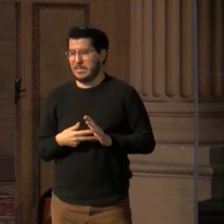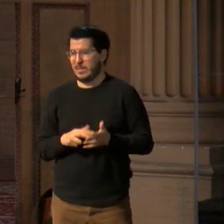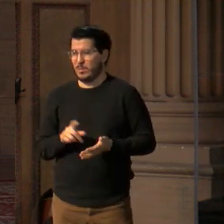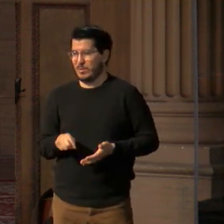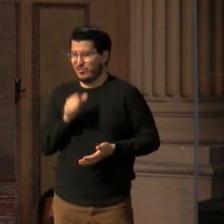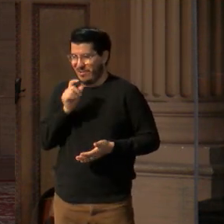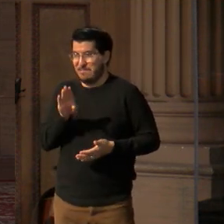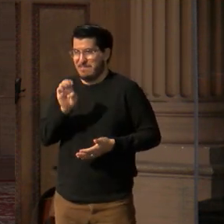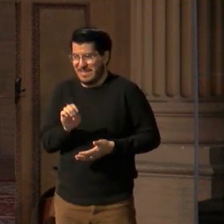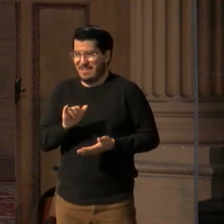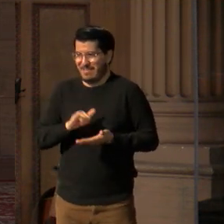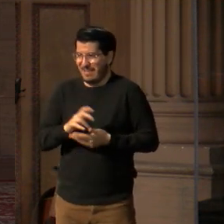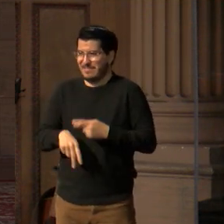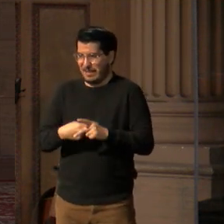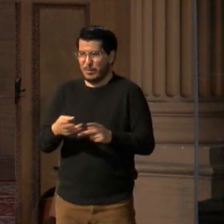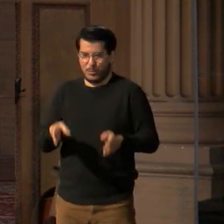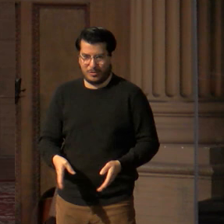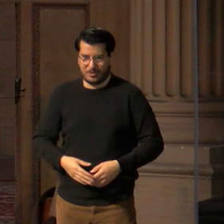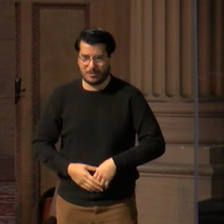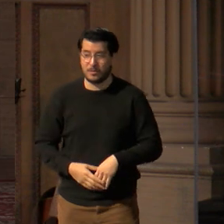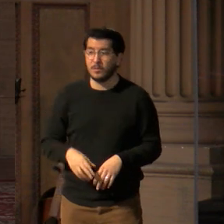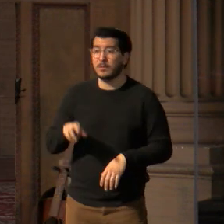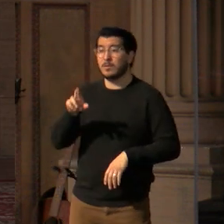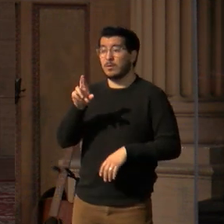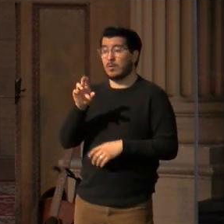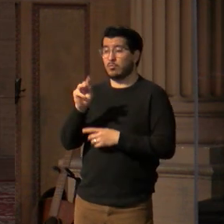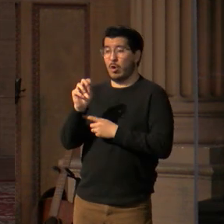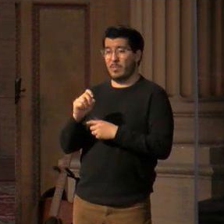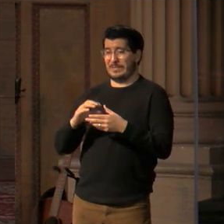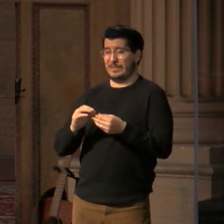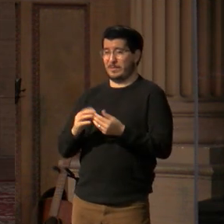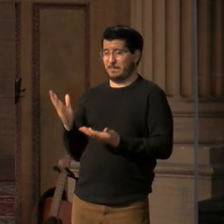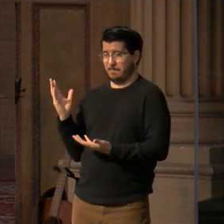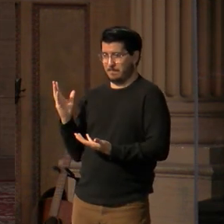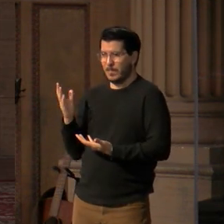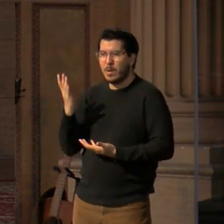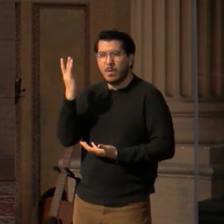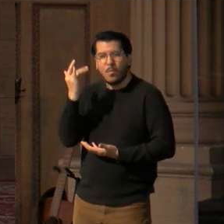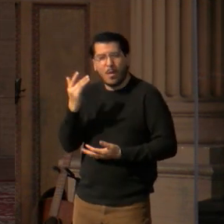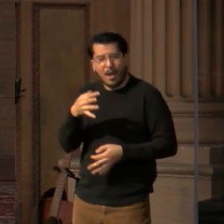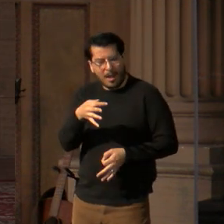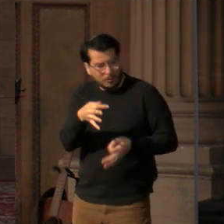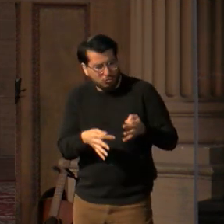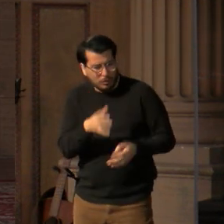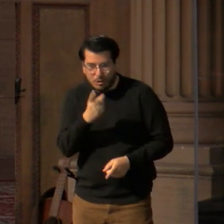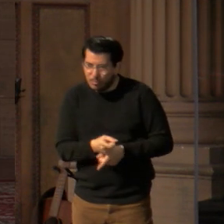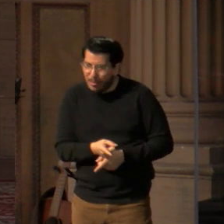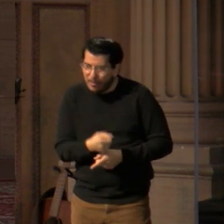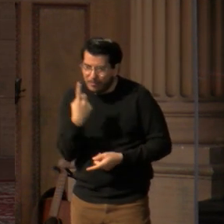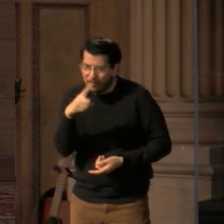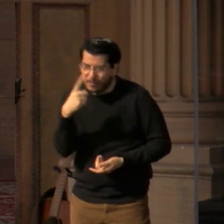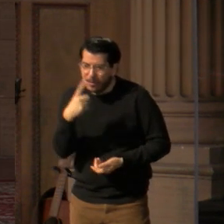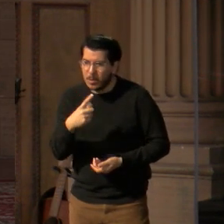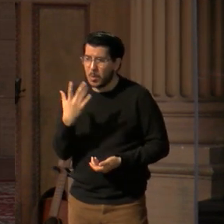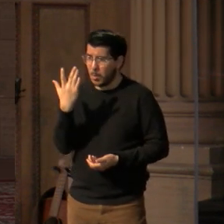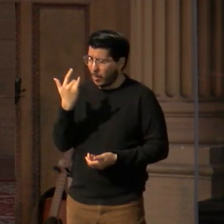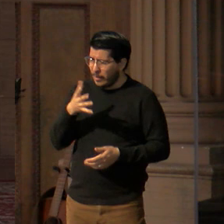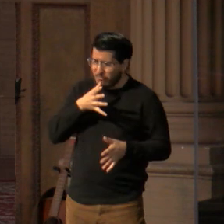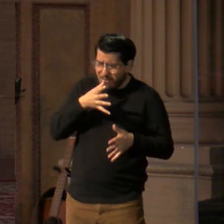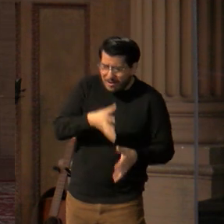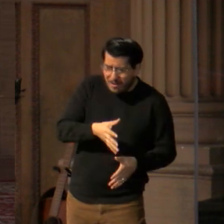In listen to Romans 14, verse 10. says, why do you pass judgment on your brother? Or you, why do you despise your brother?